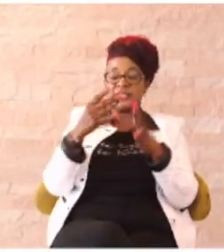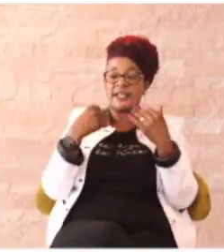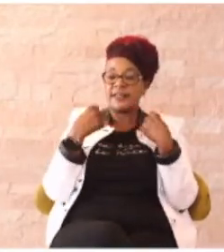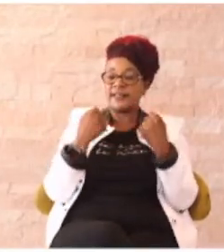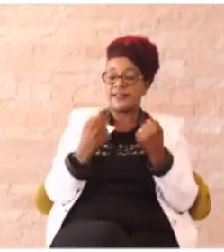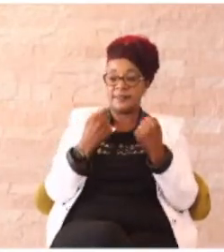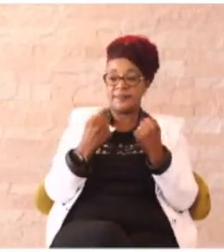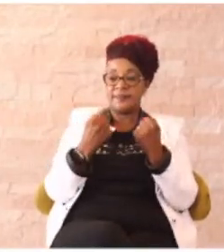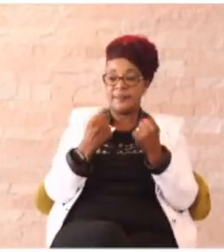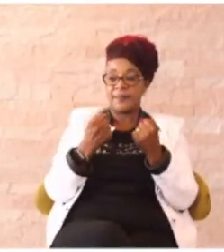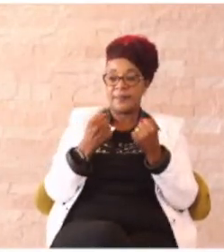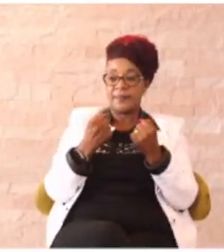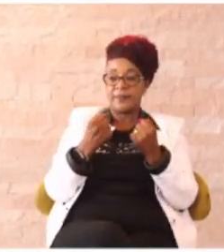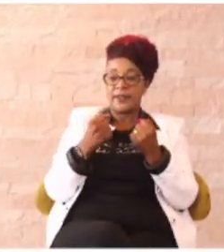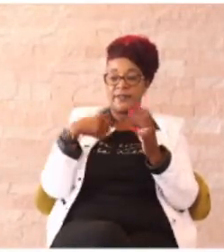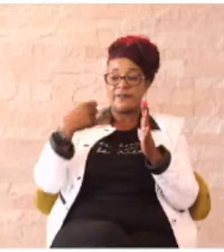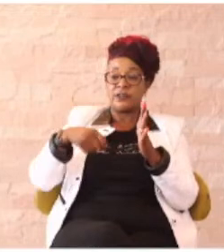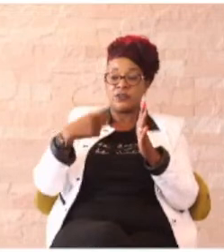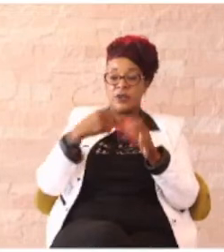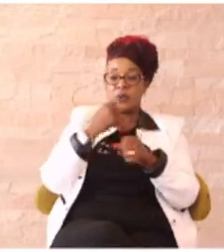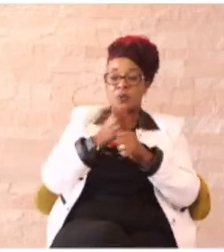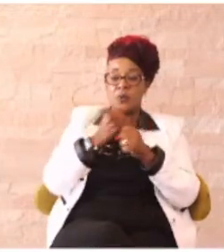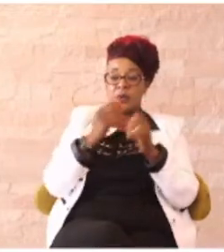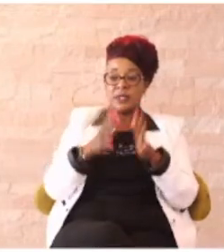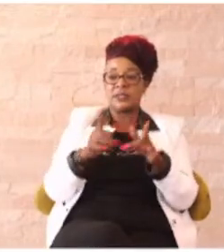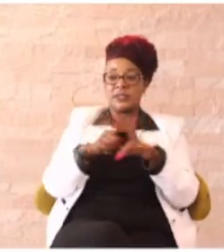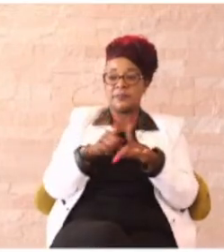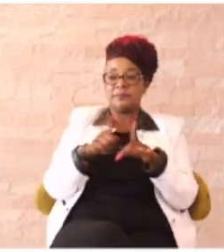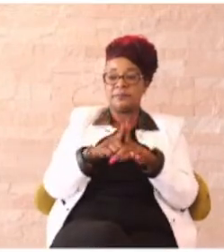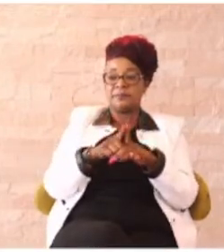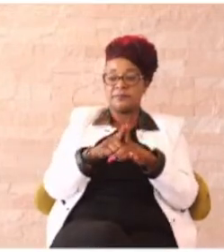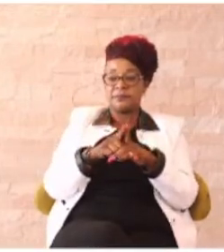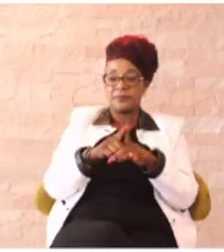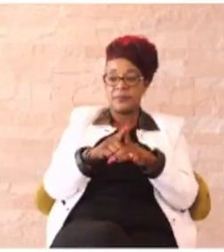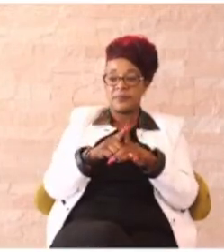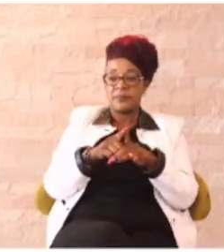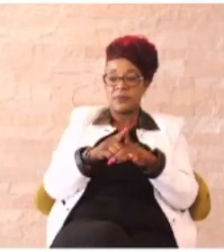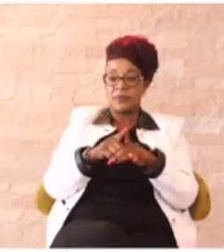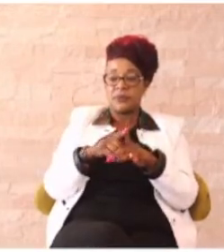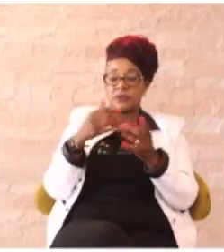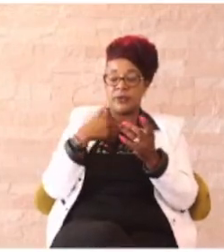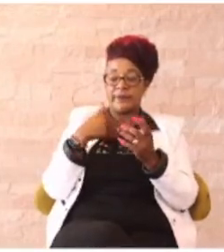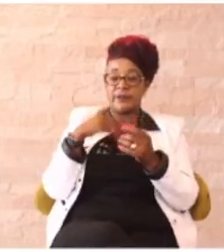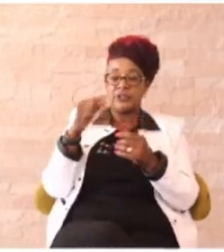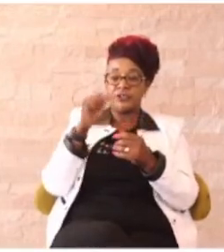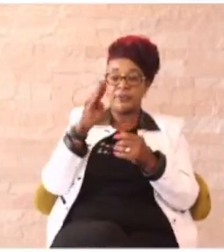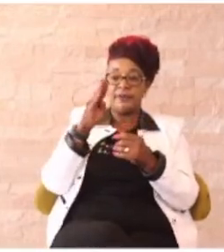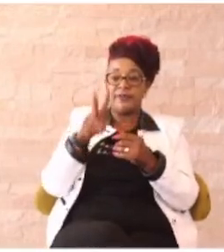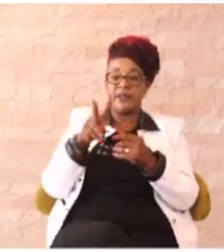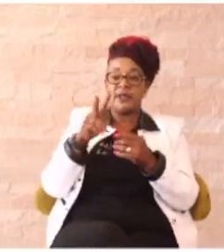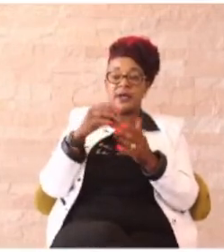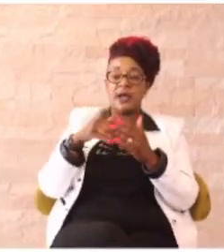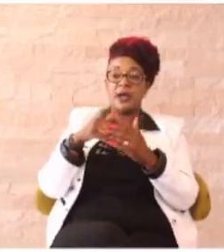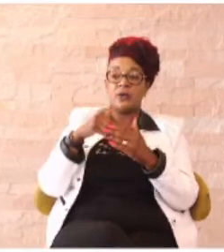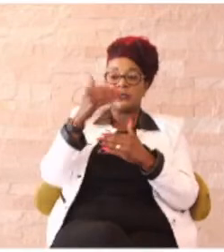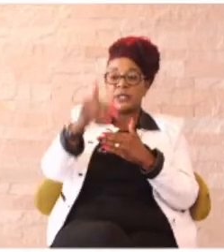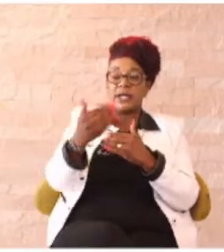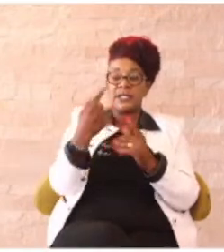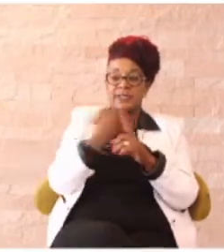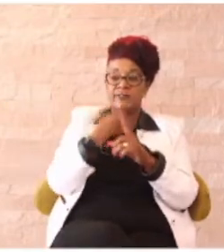the factory workers even to fight GBV outside their factory at